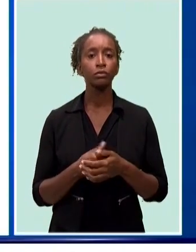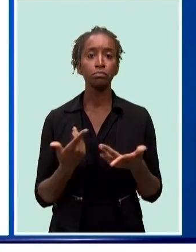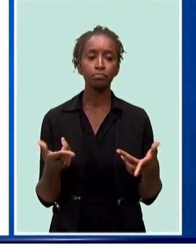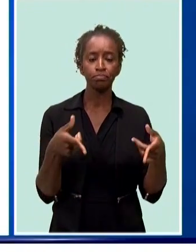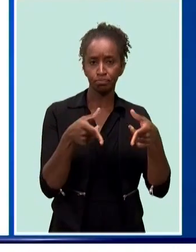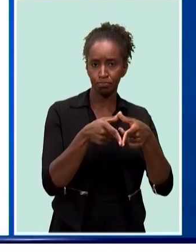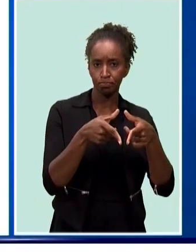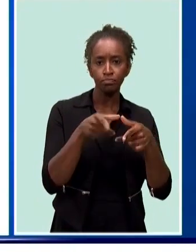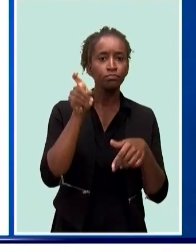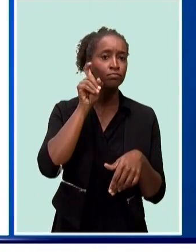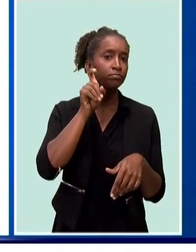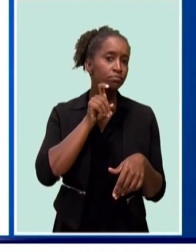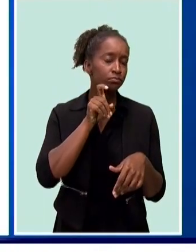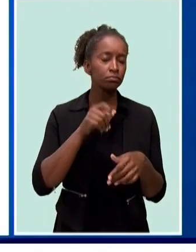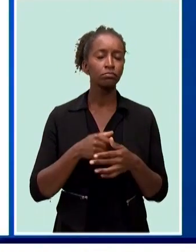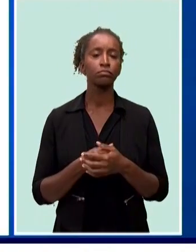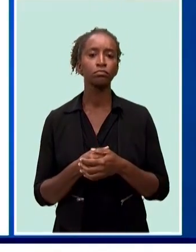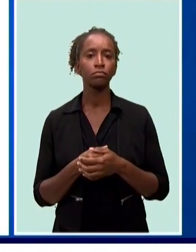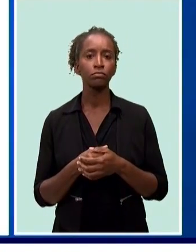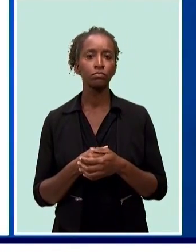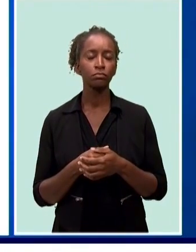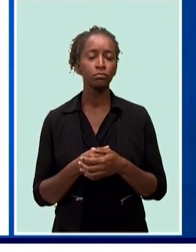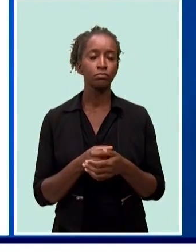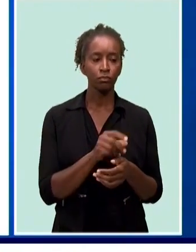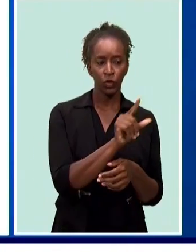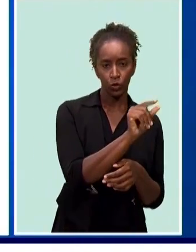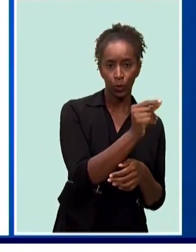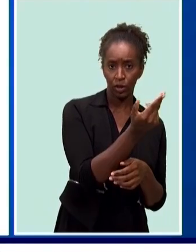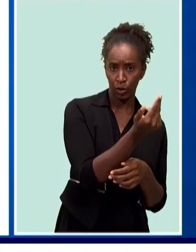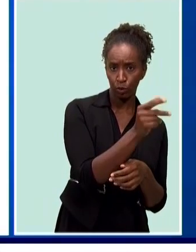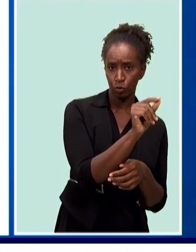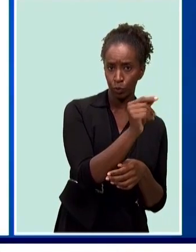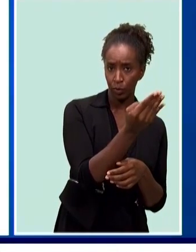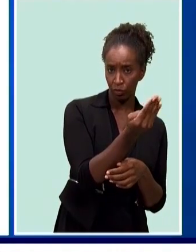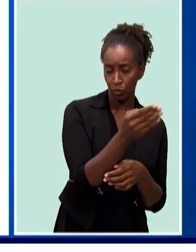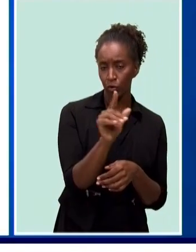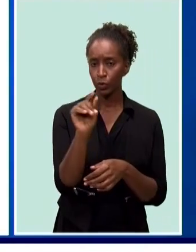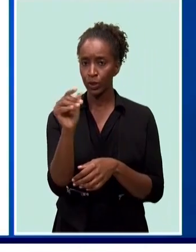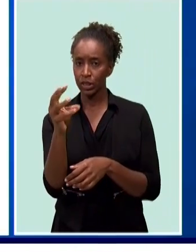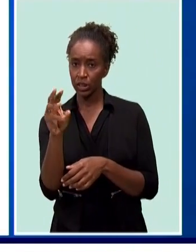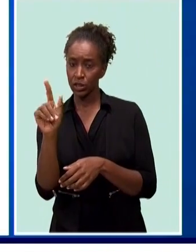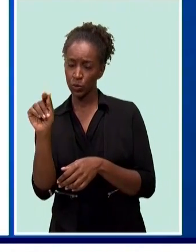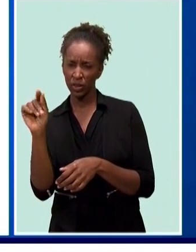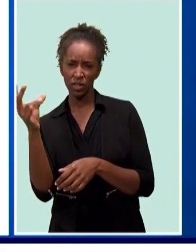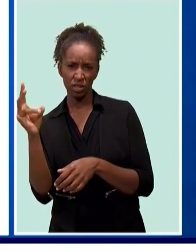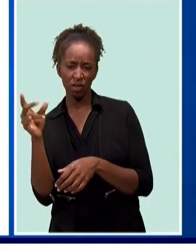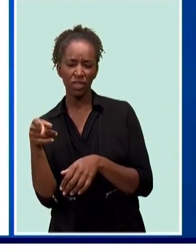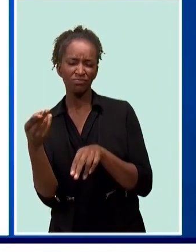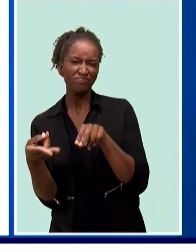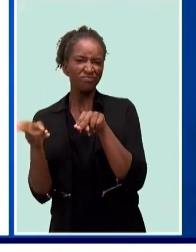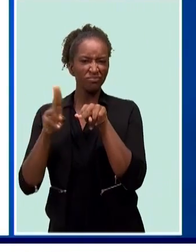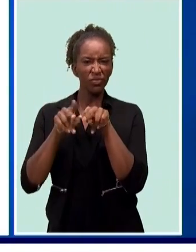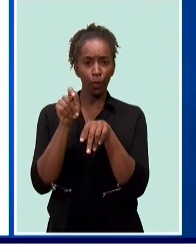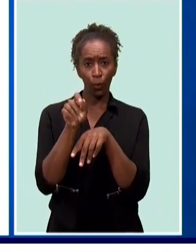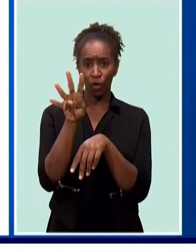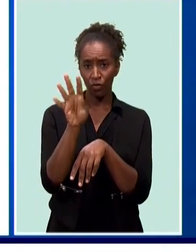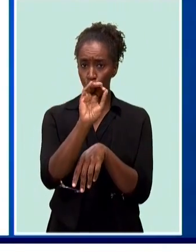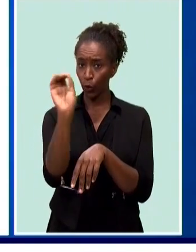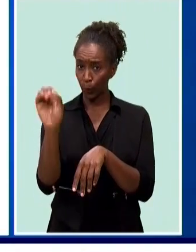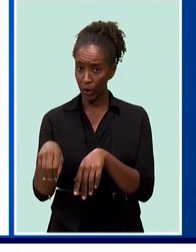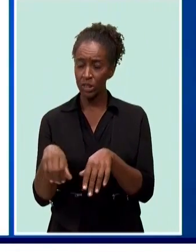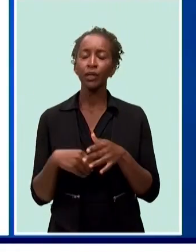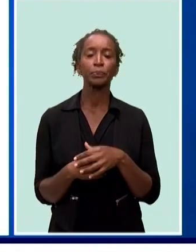vaginal sex between the two periods, there isn't much difference. The increase is marginal, only 0.4%. In the case of oral sex,